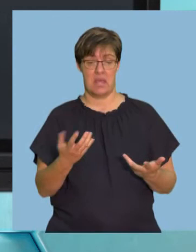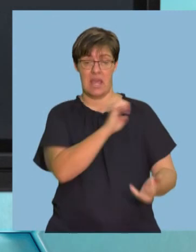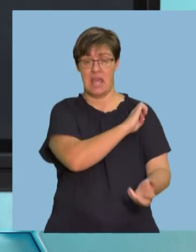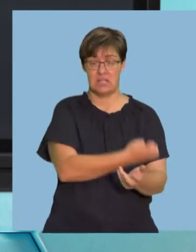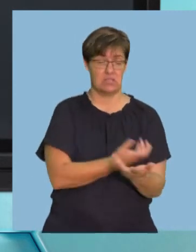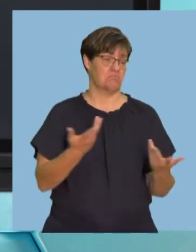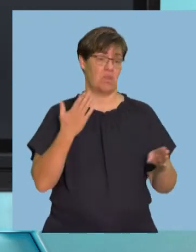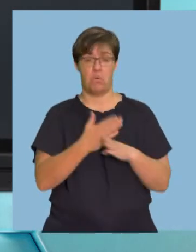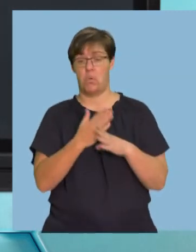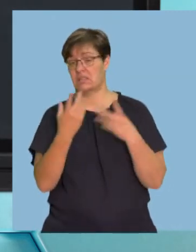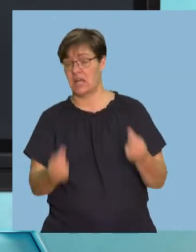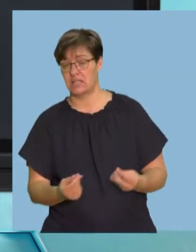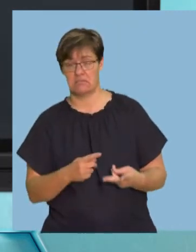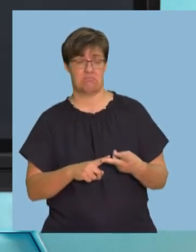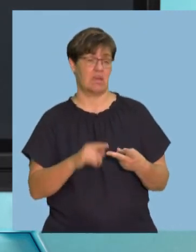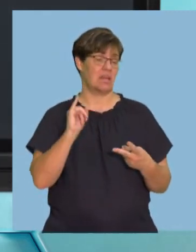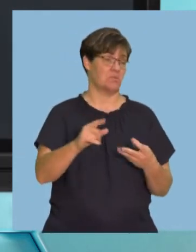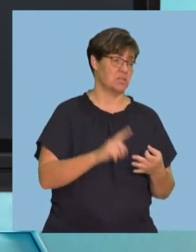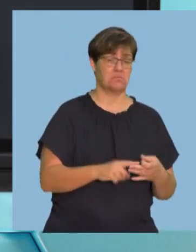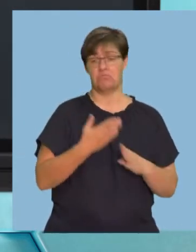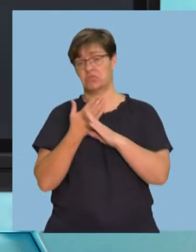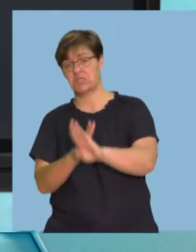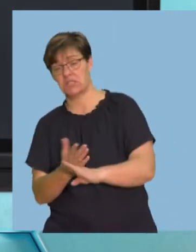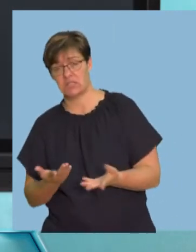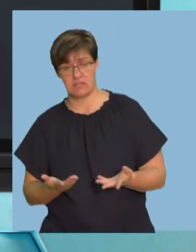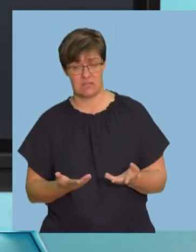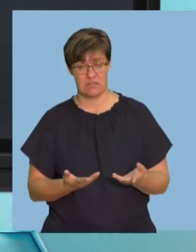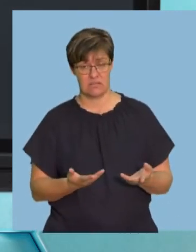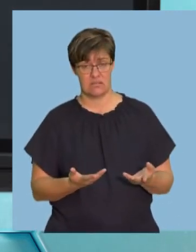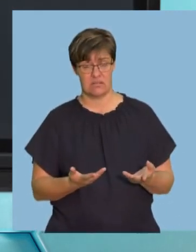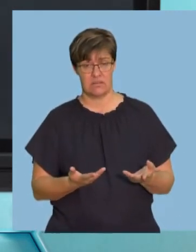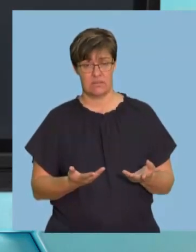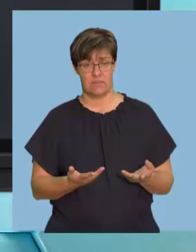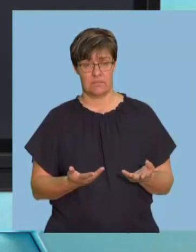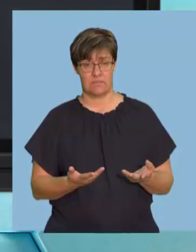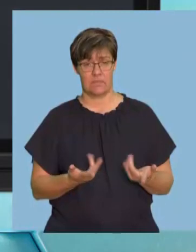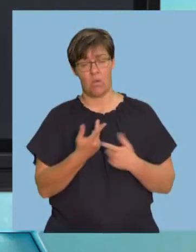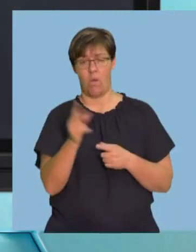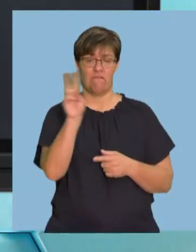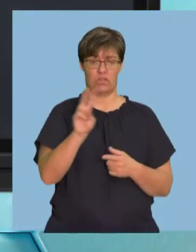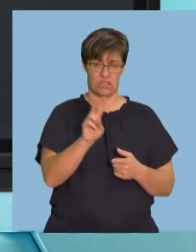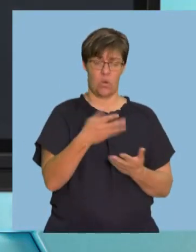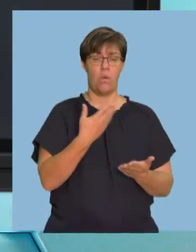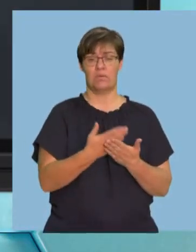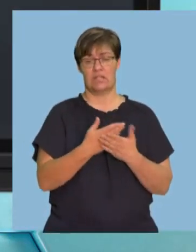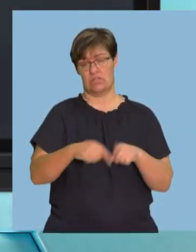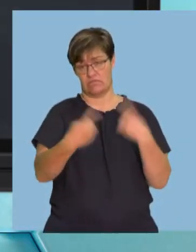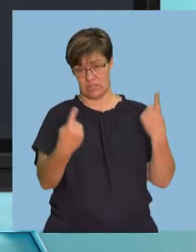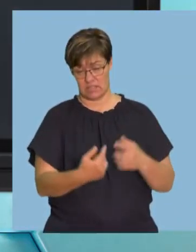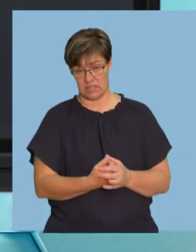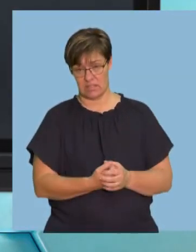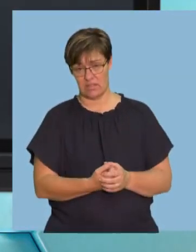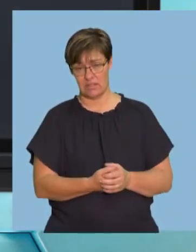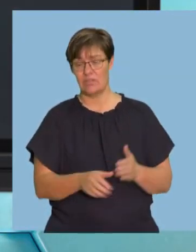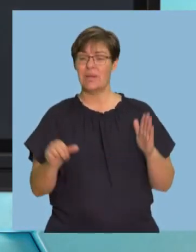else could be energy, could be work done, it could be current, it could be the resistance, it could be, you know, the voltage